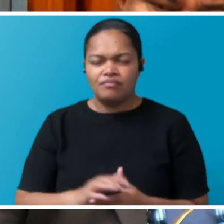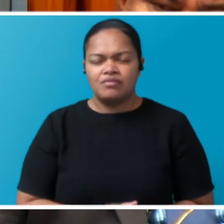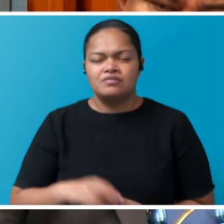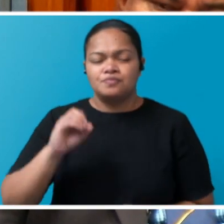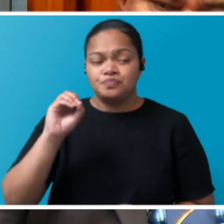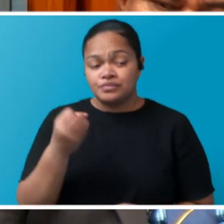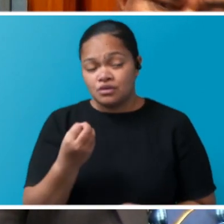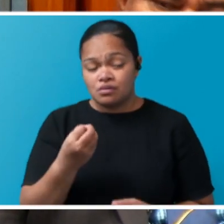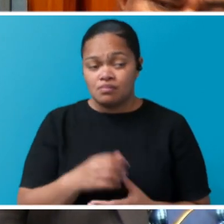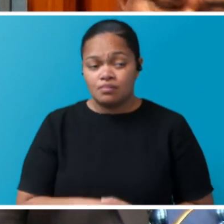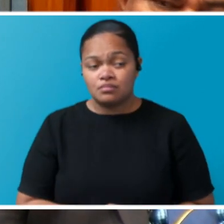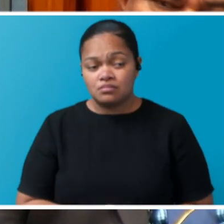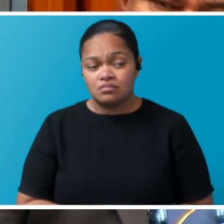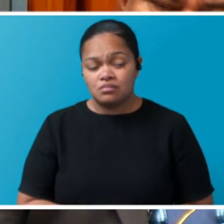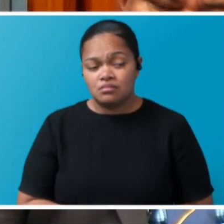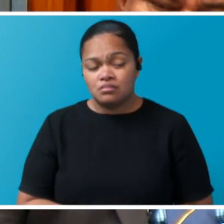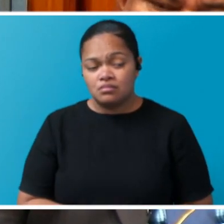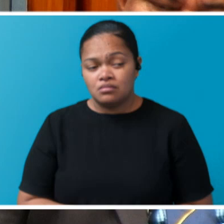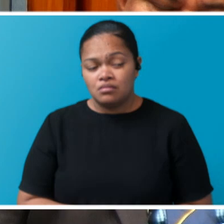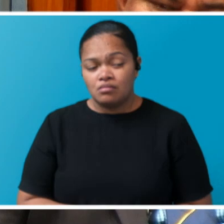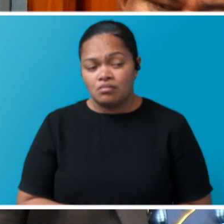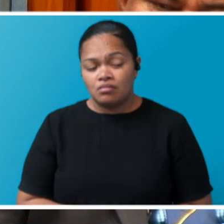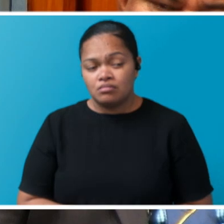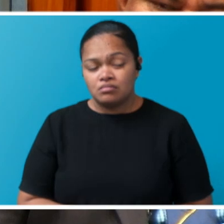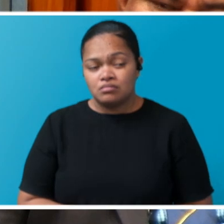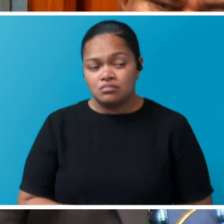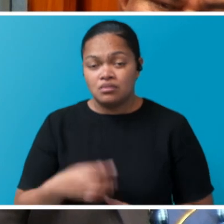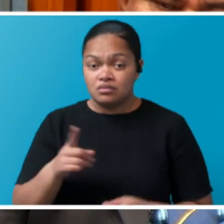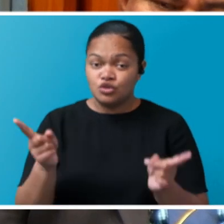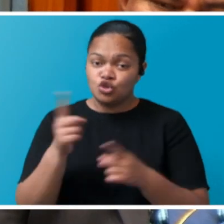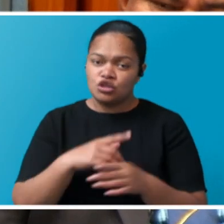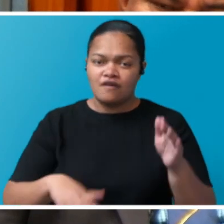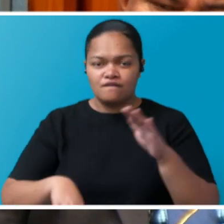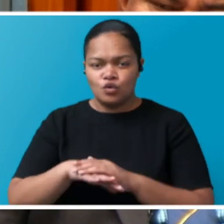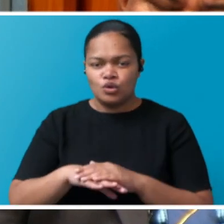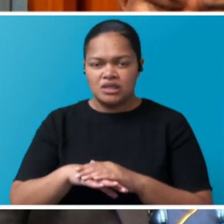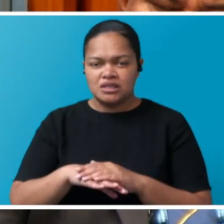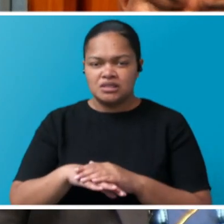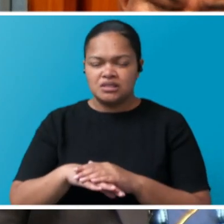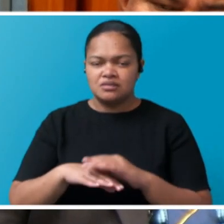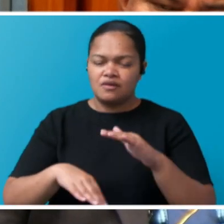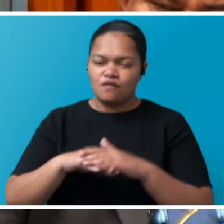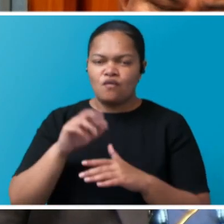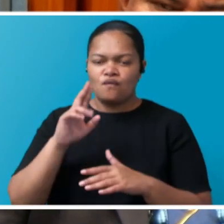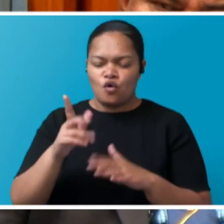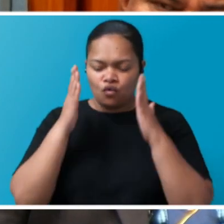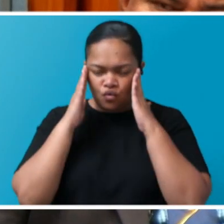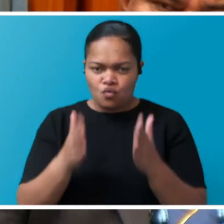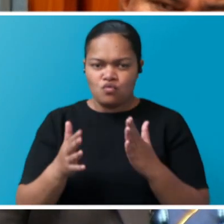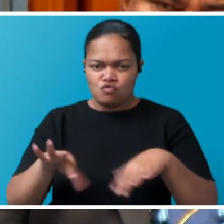dump sites and transitioning towards a fully operational sanitary landfill. And